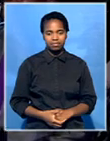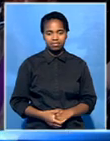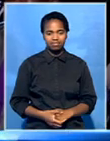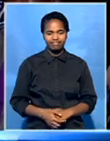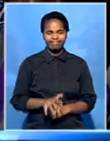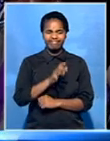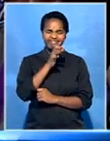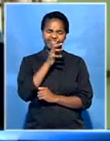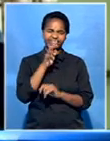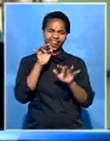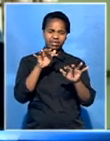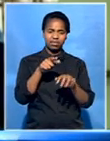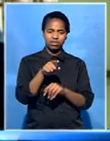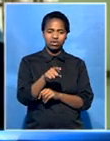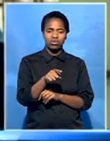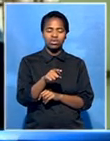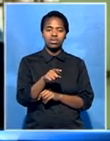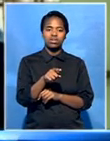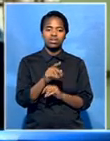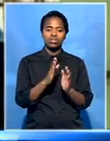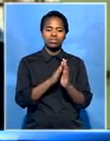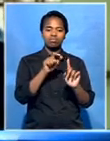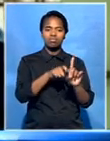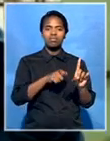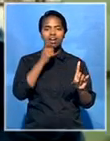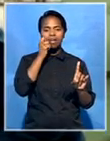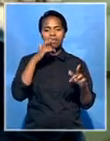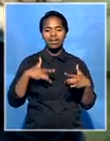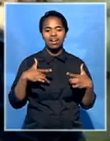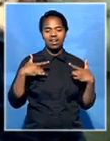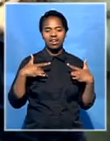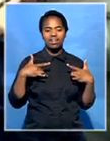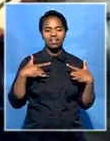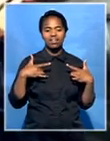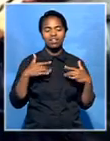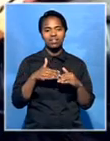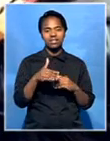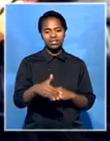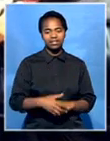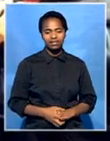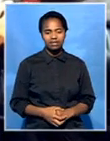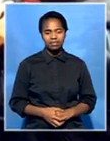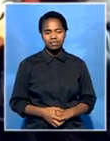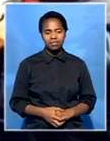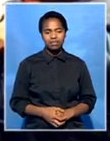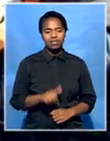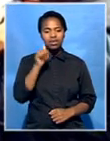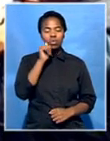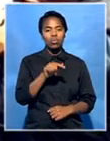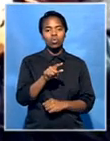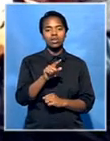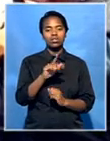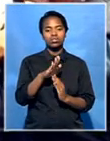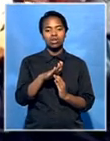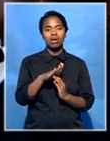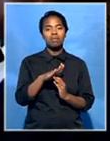Hundreds packed Rhema Church. He was described as a young man who lived his life to the fullest. And while the broadcasting